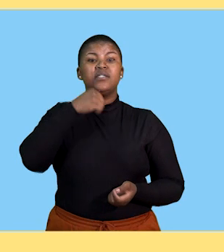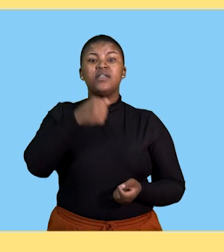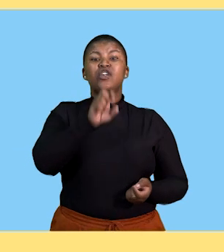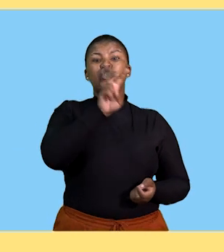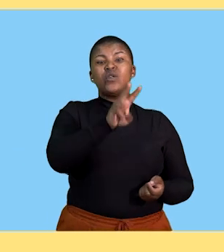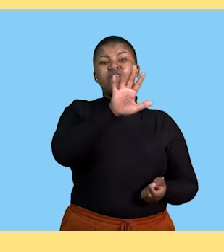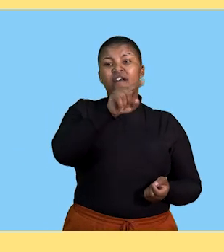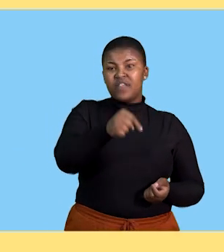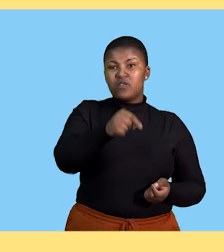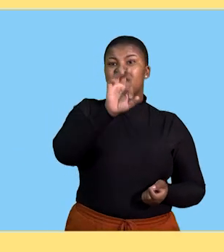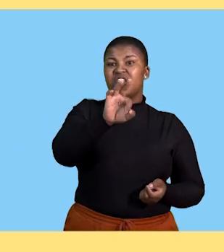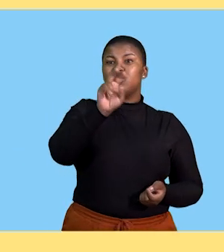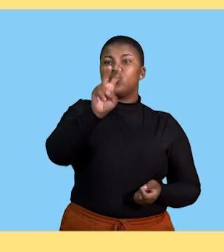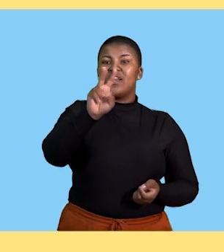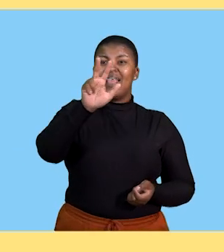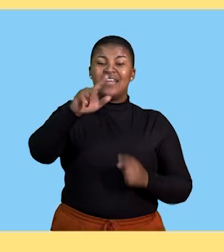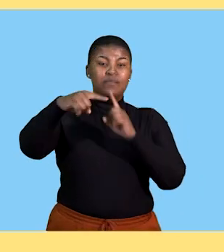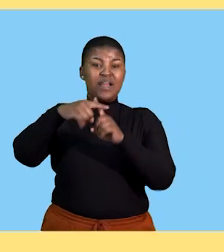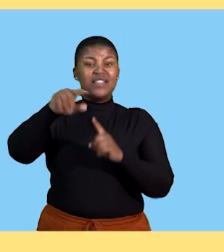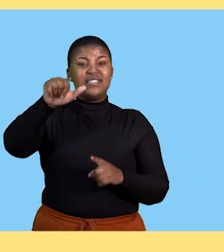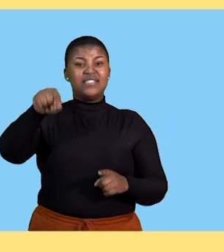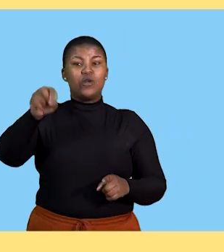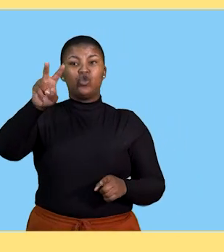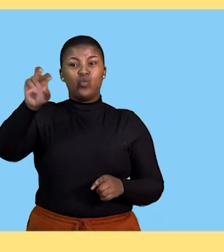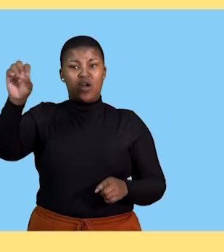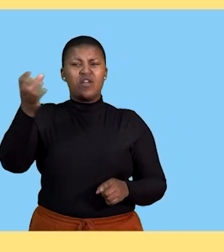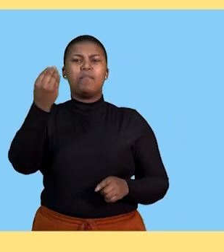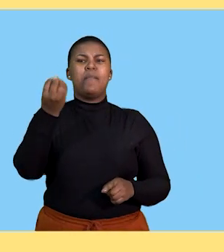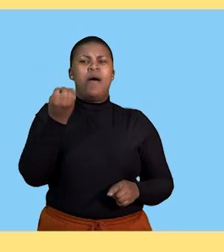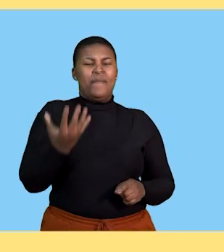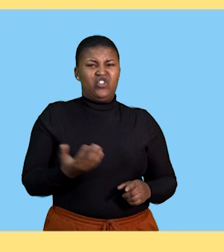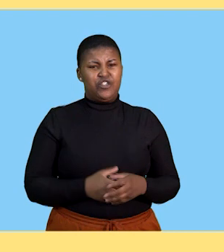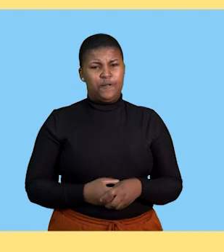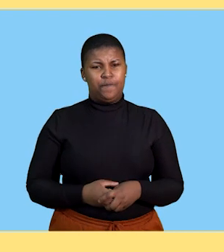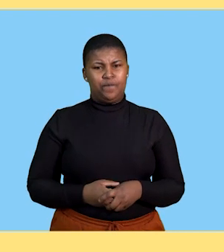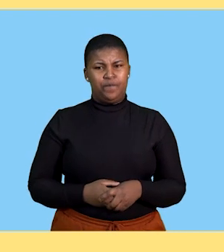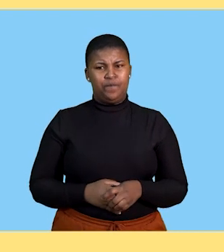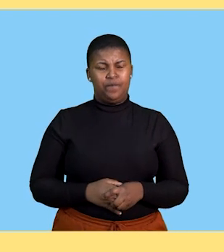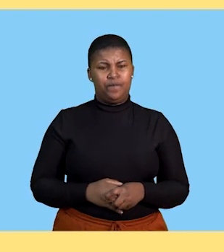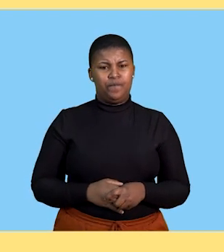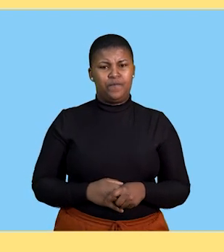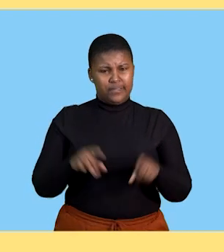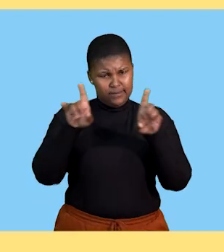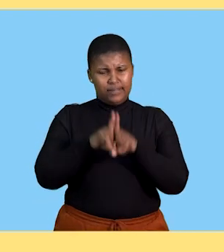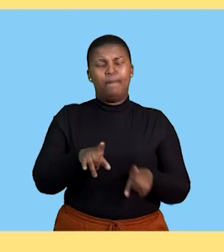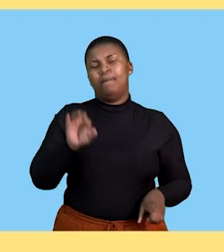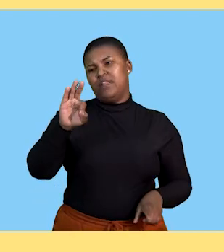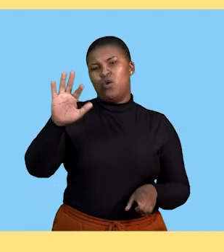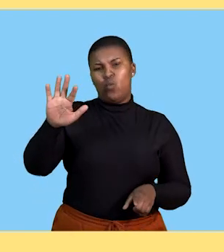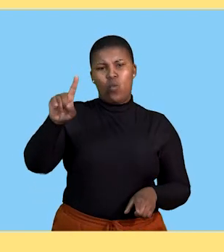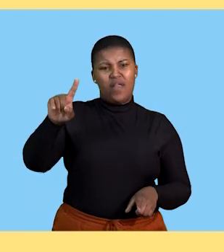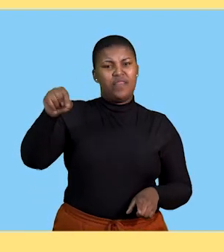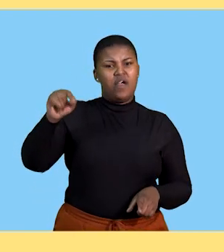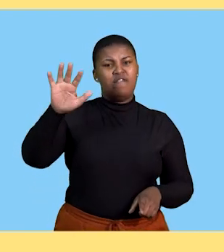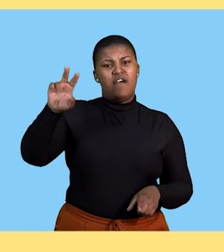say 25,328 plus 6,200, it will give me again the very same figure.